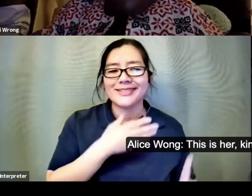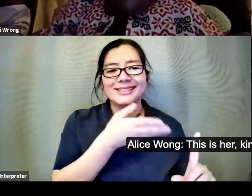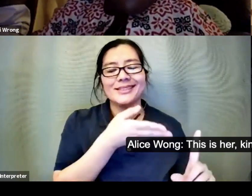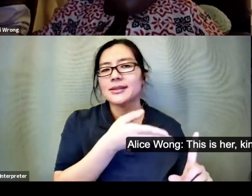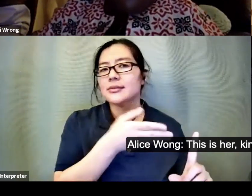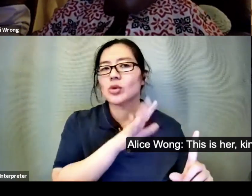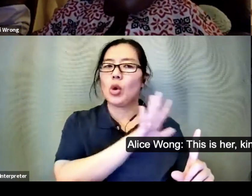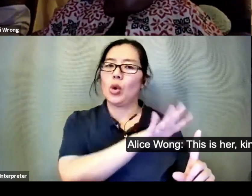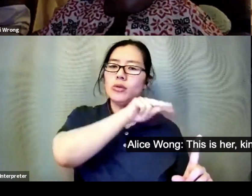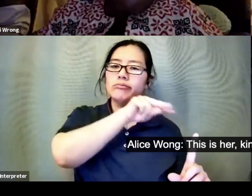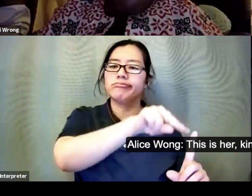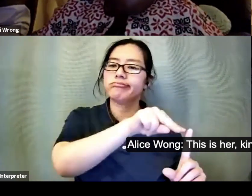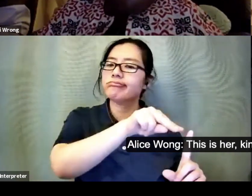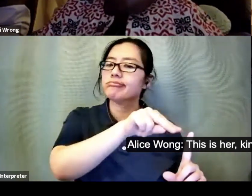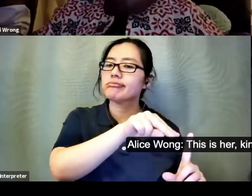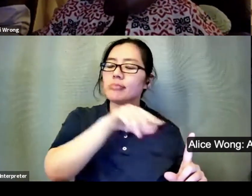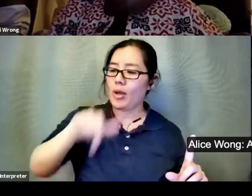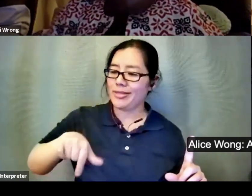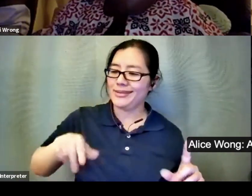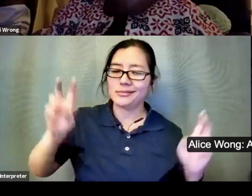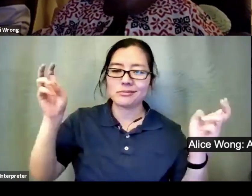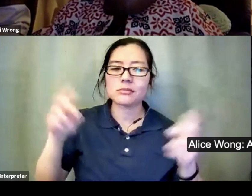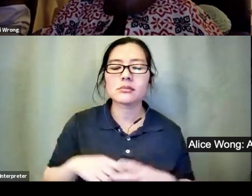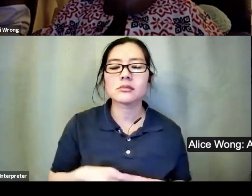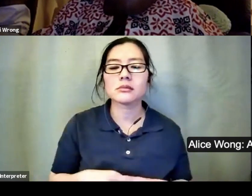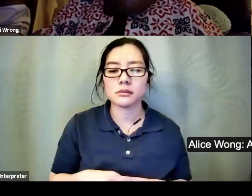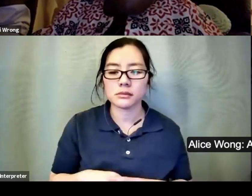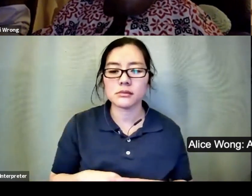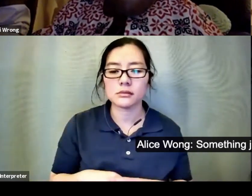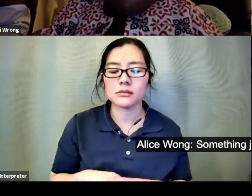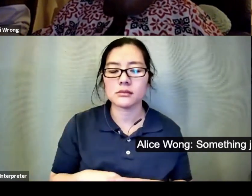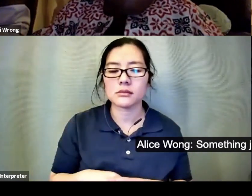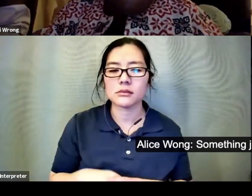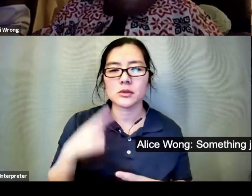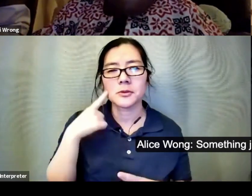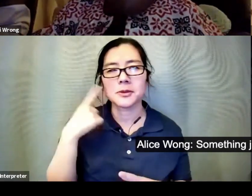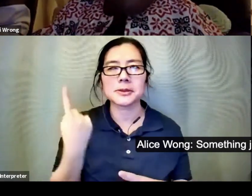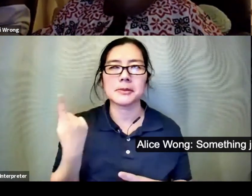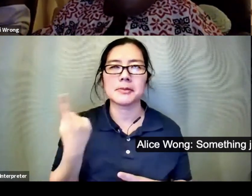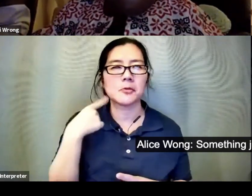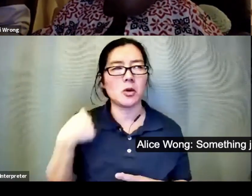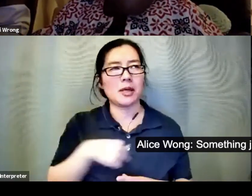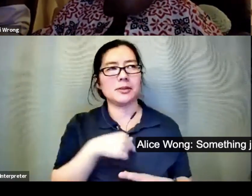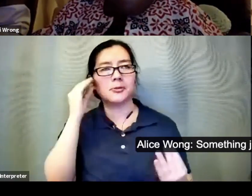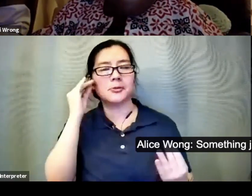on this. And this is something just for us to think about. So here's